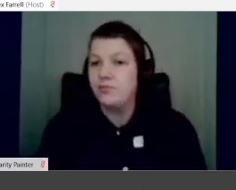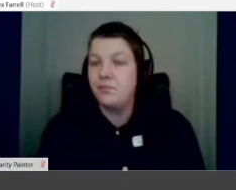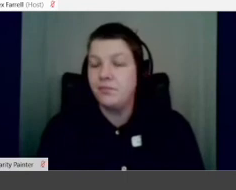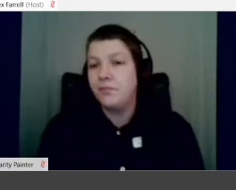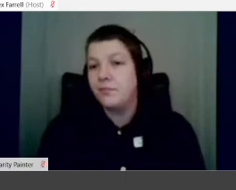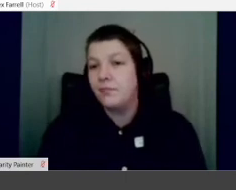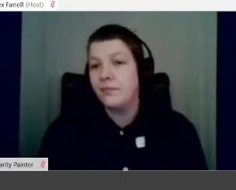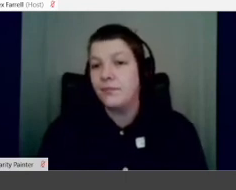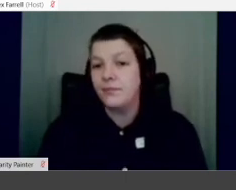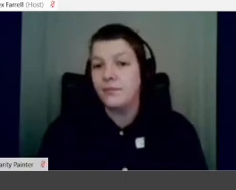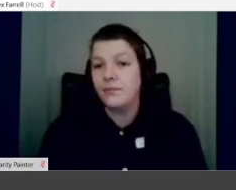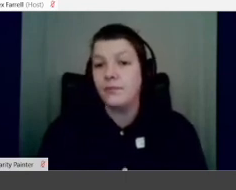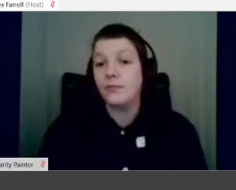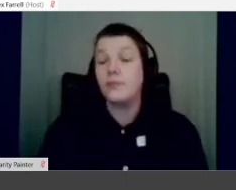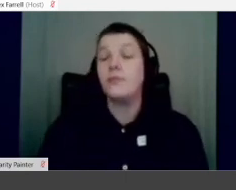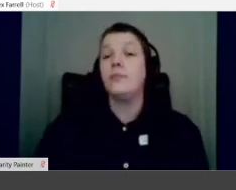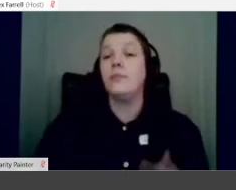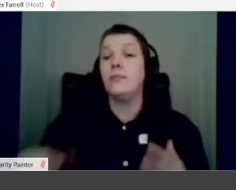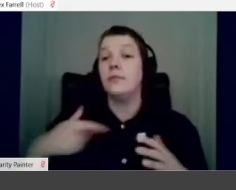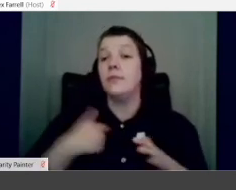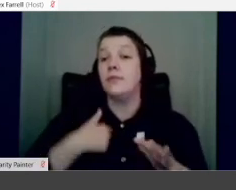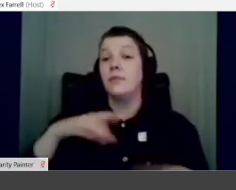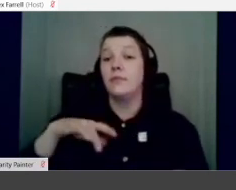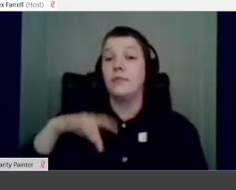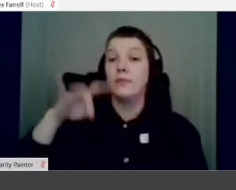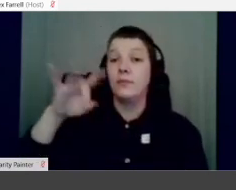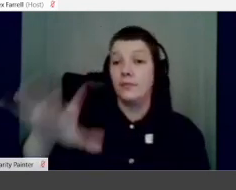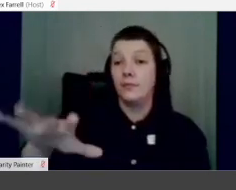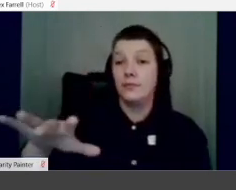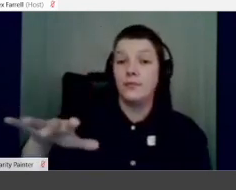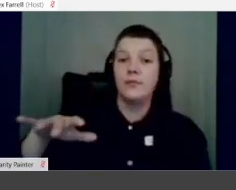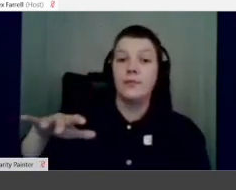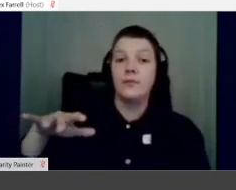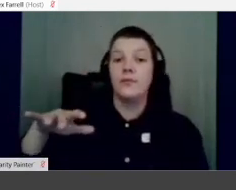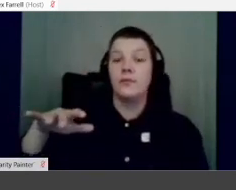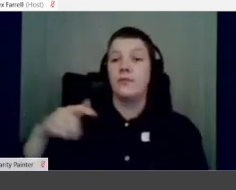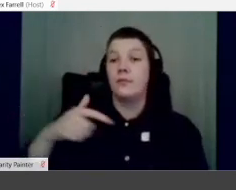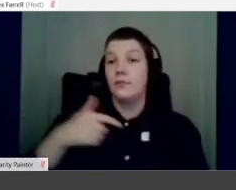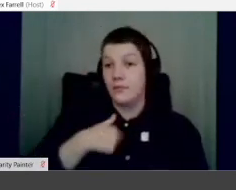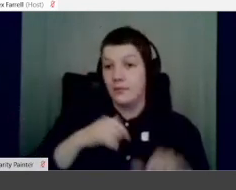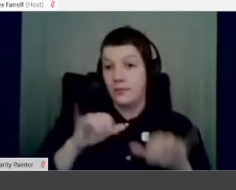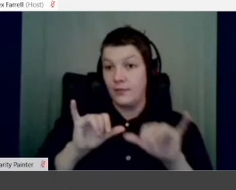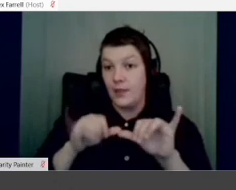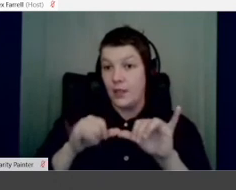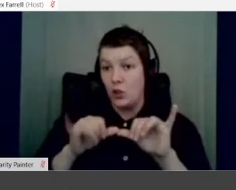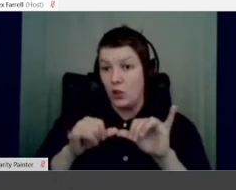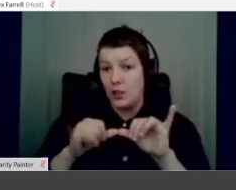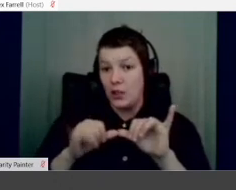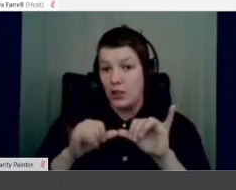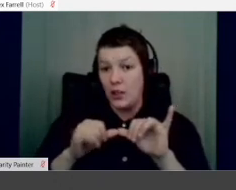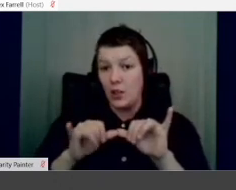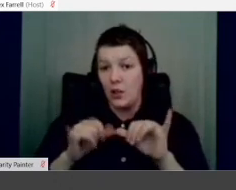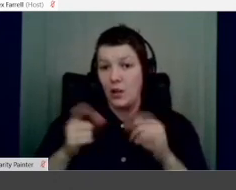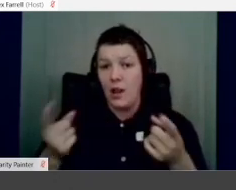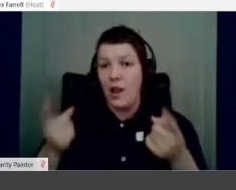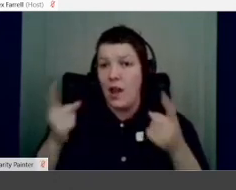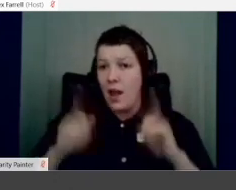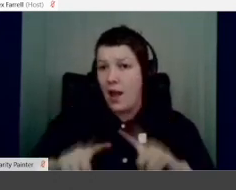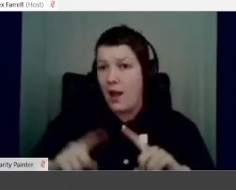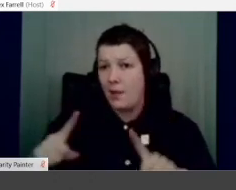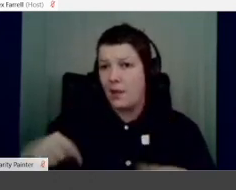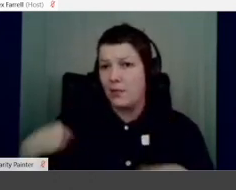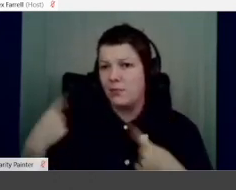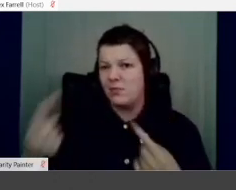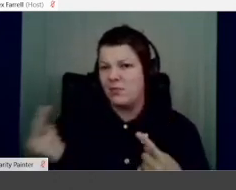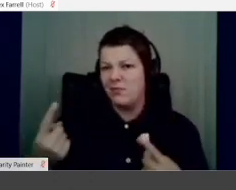I'll throw in there from the engineering side. One of the things that's happened in the last 5-10 years